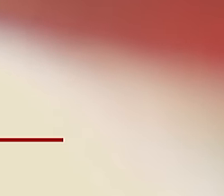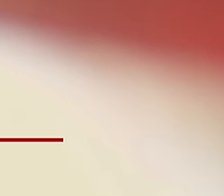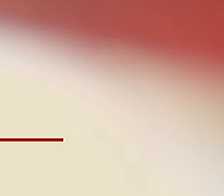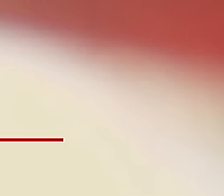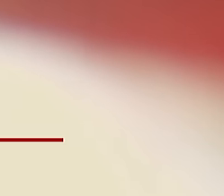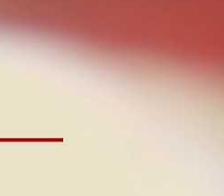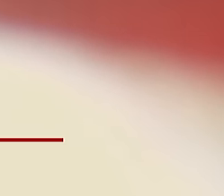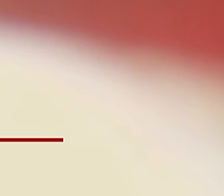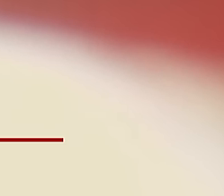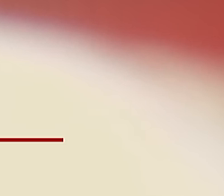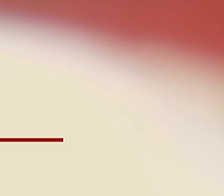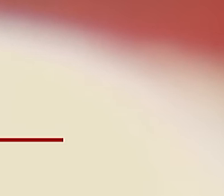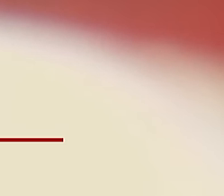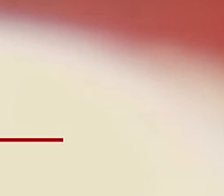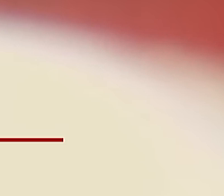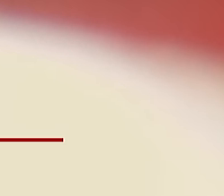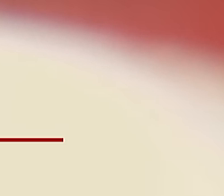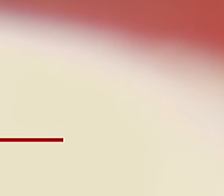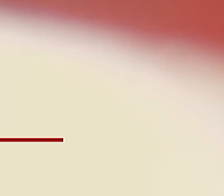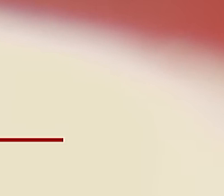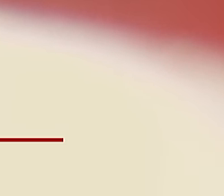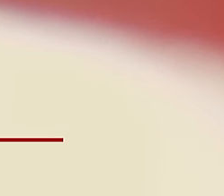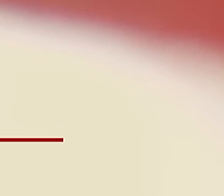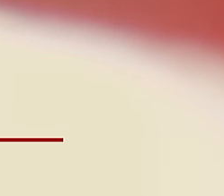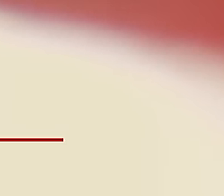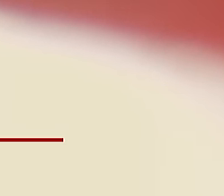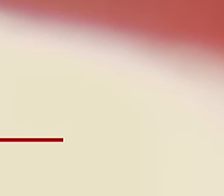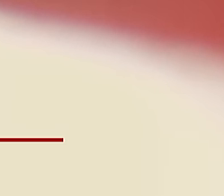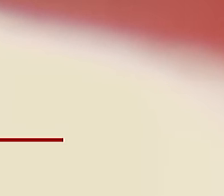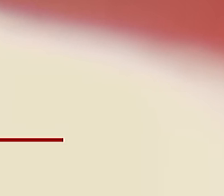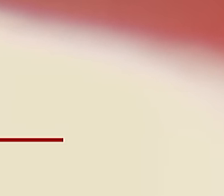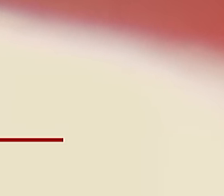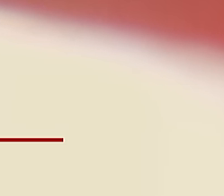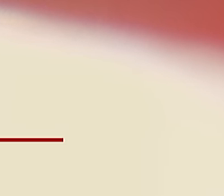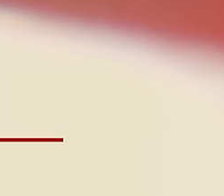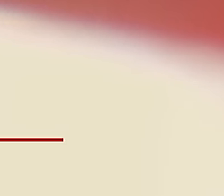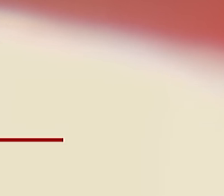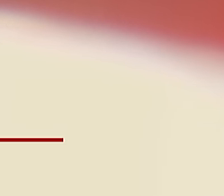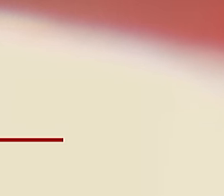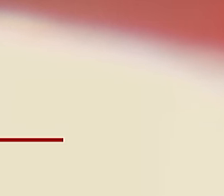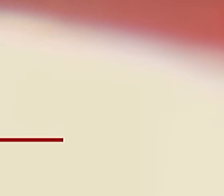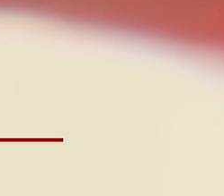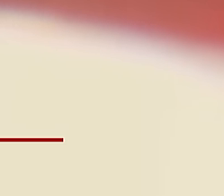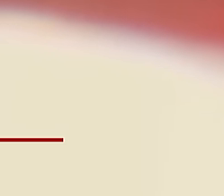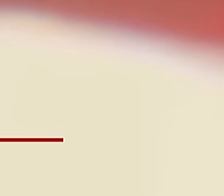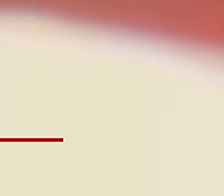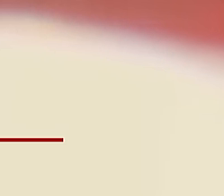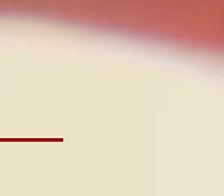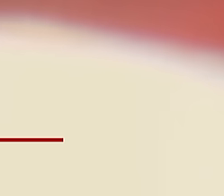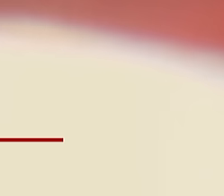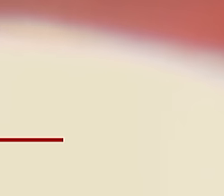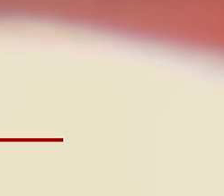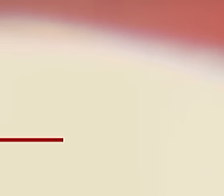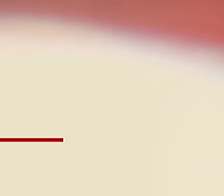Hallelujah Lord let your face shine upon us